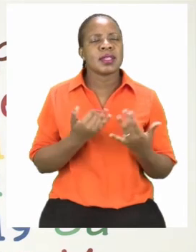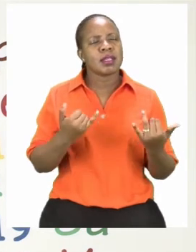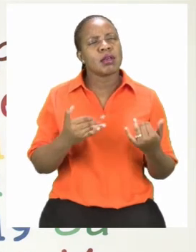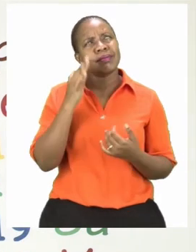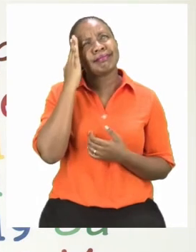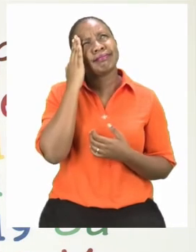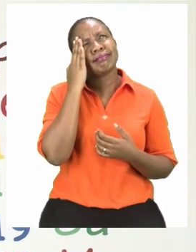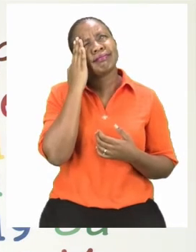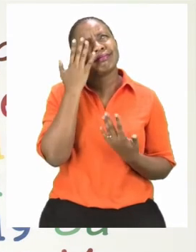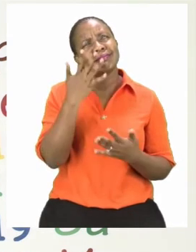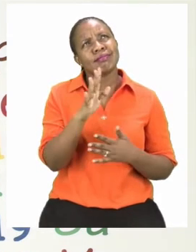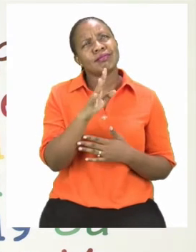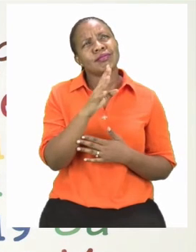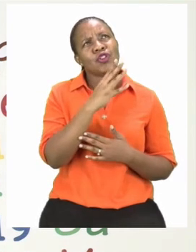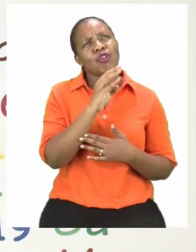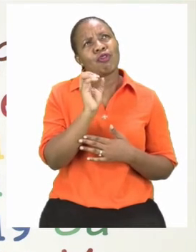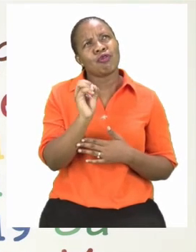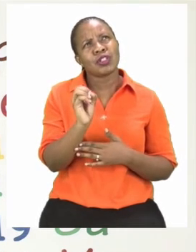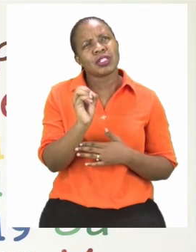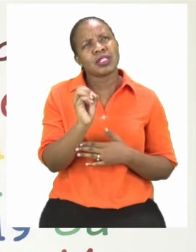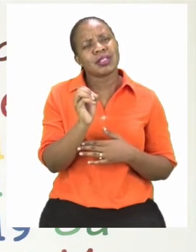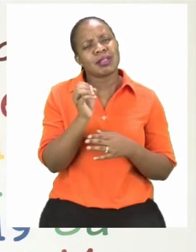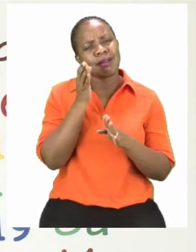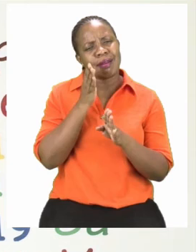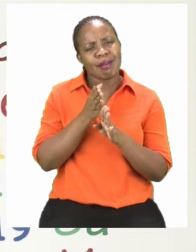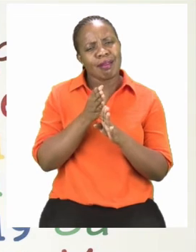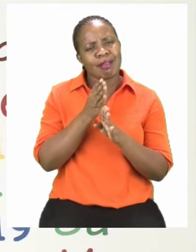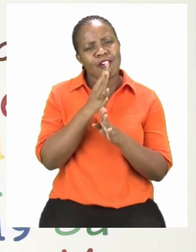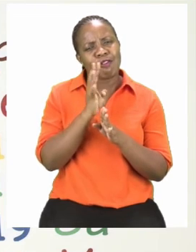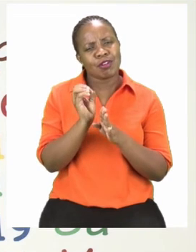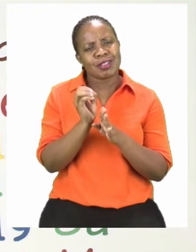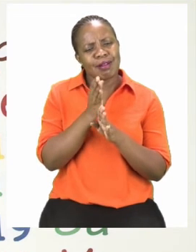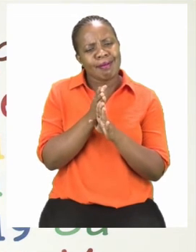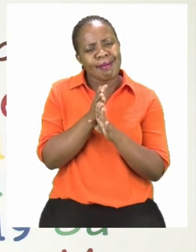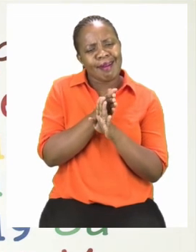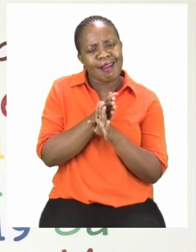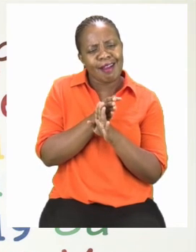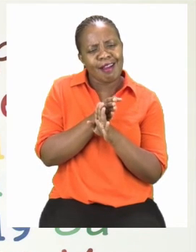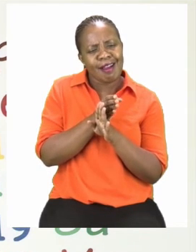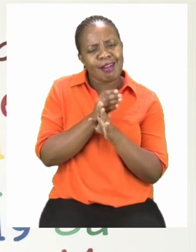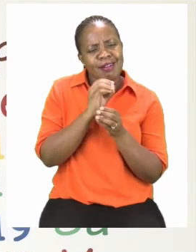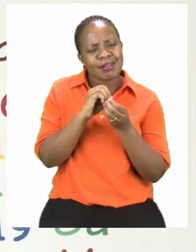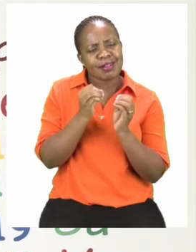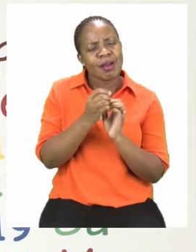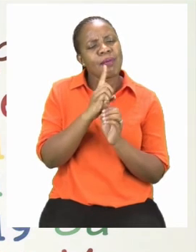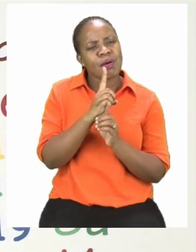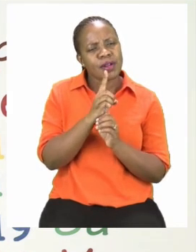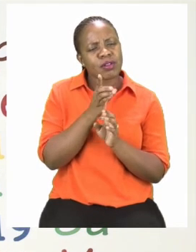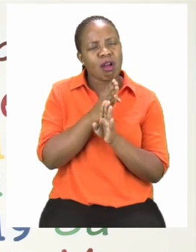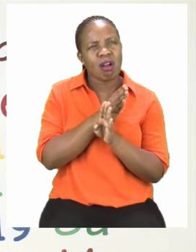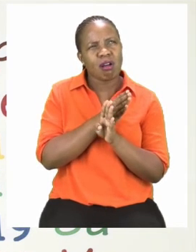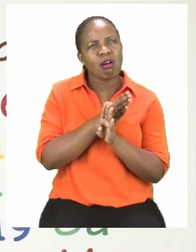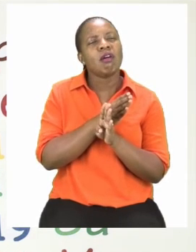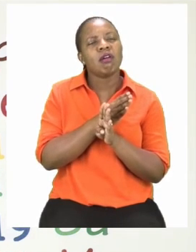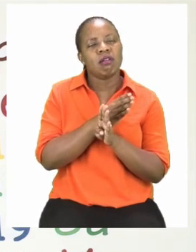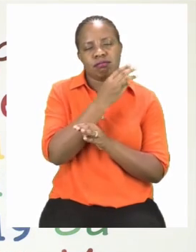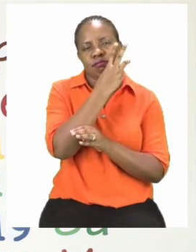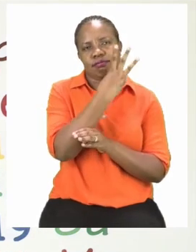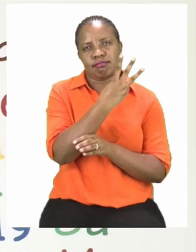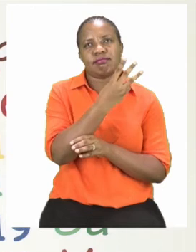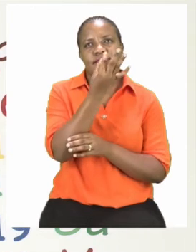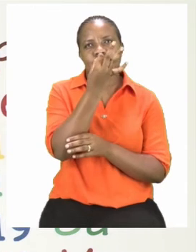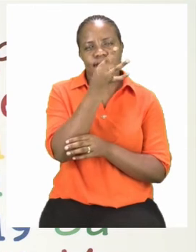being responsible and we are also showing the world that we care about staying safe. Make